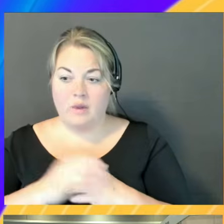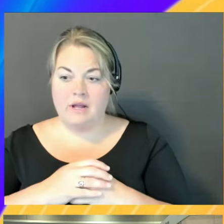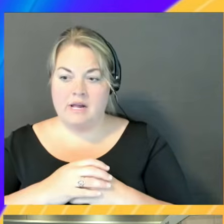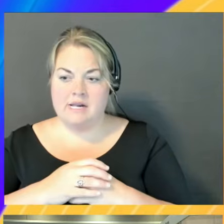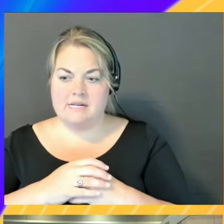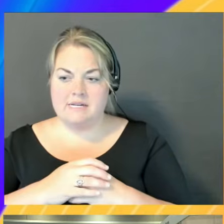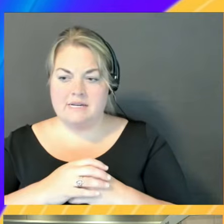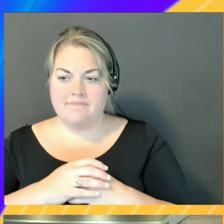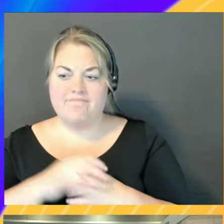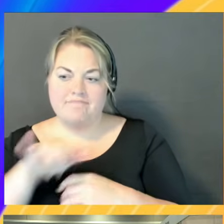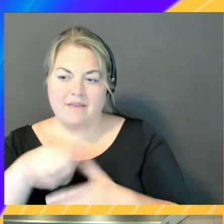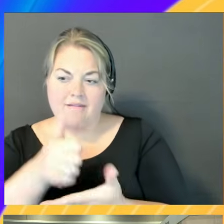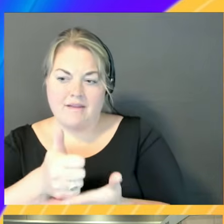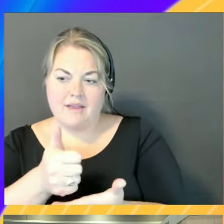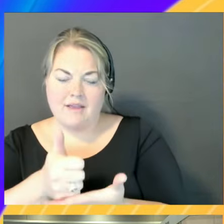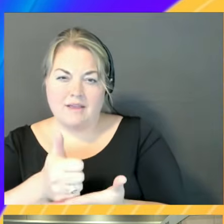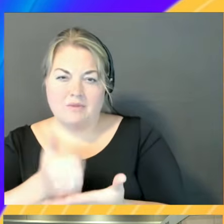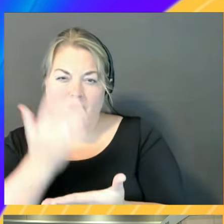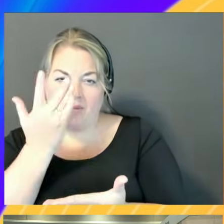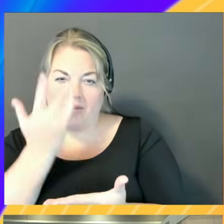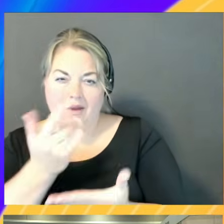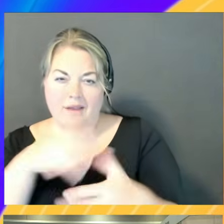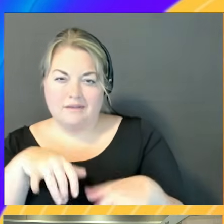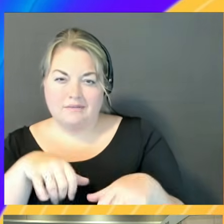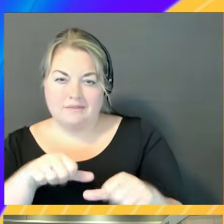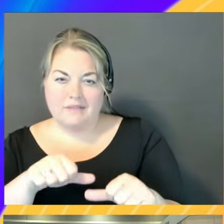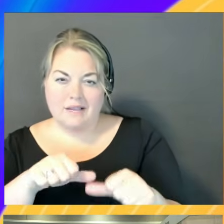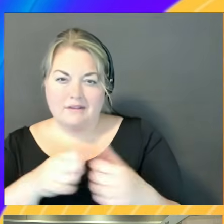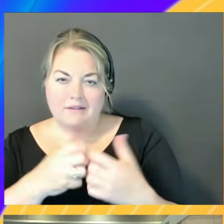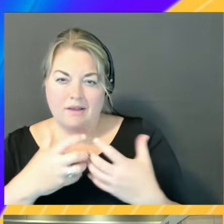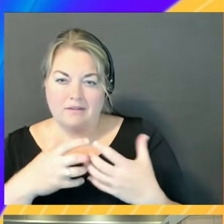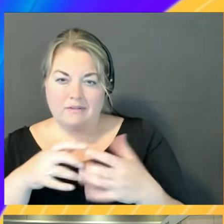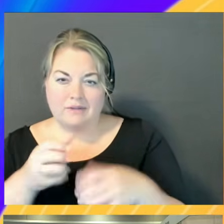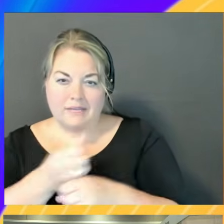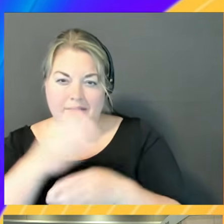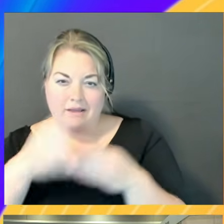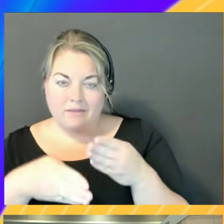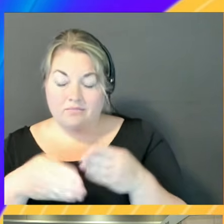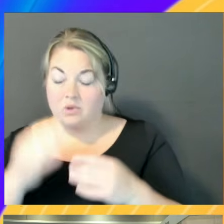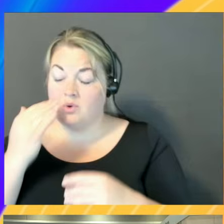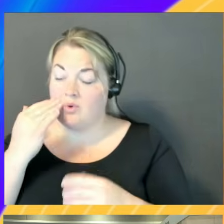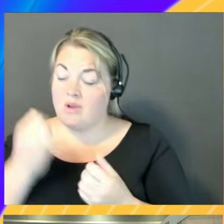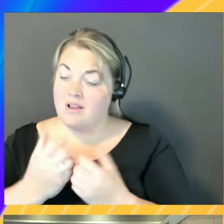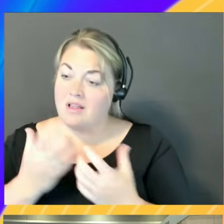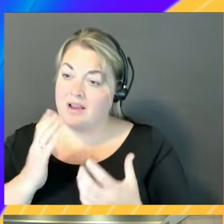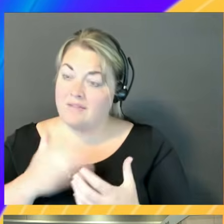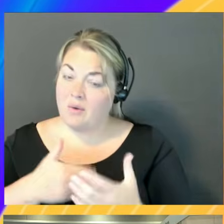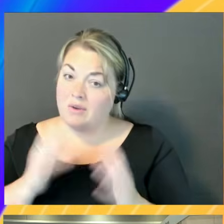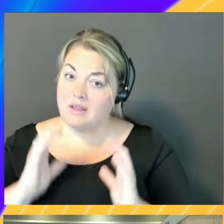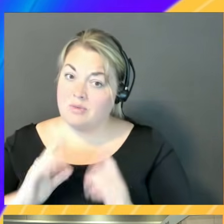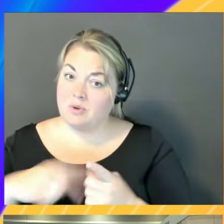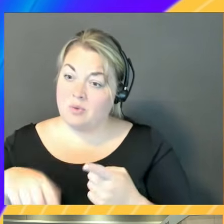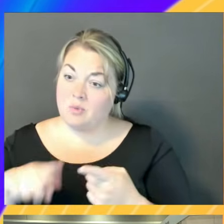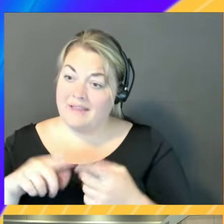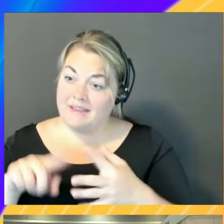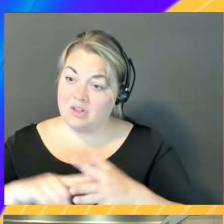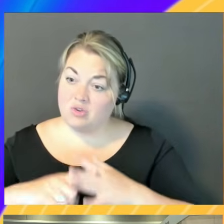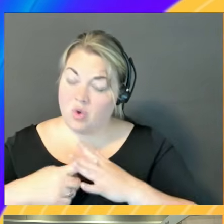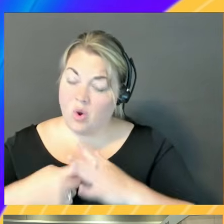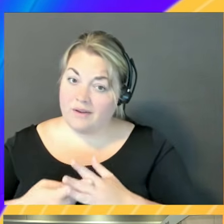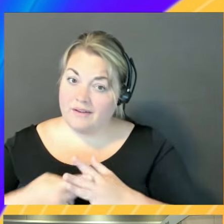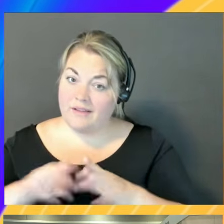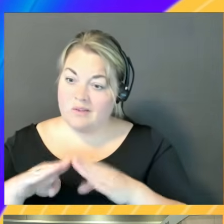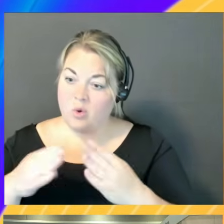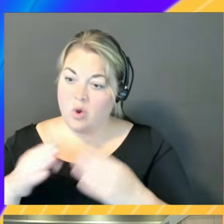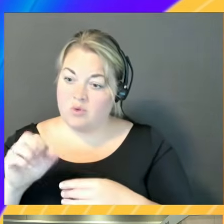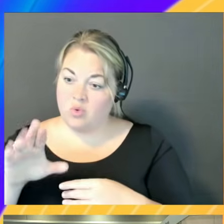why it takes so long to build the first time. And a lot of our customers, when they get started, this is open source, you're free to do it